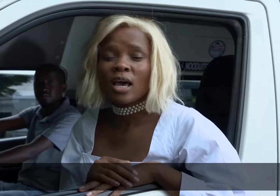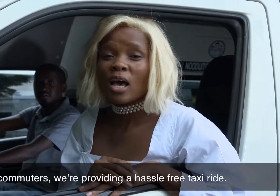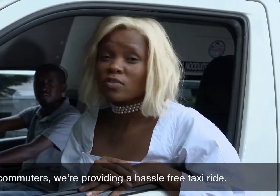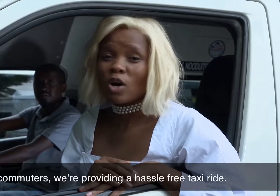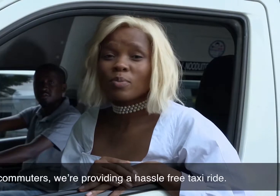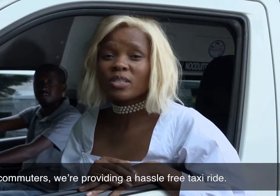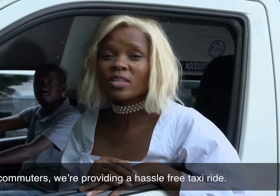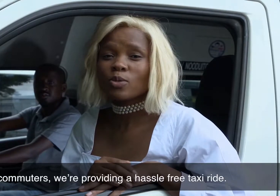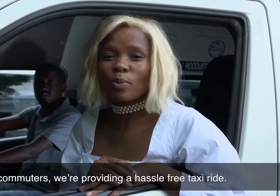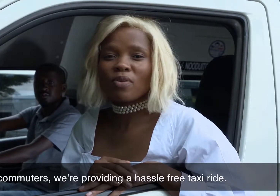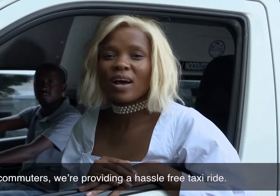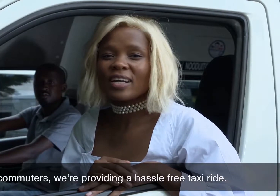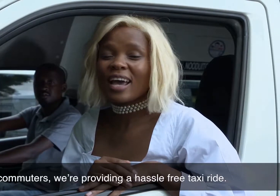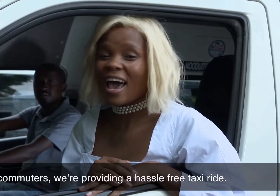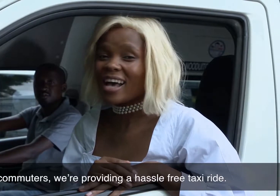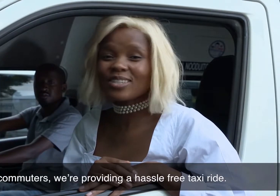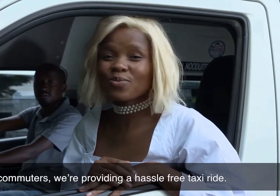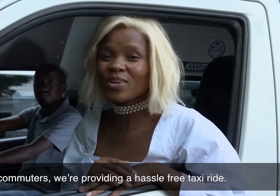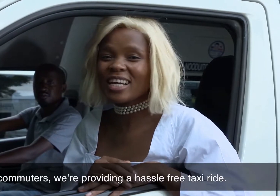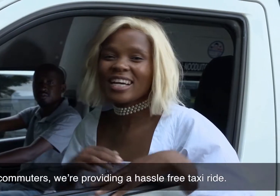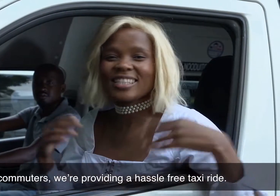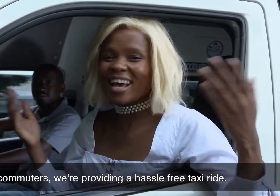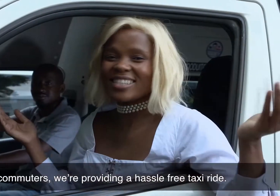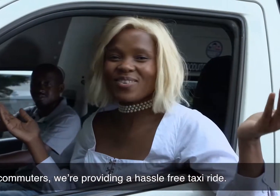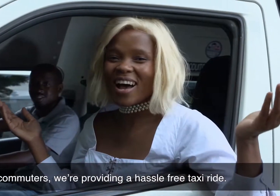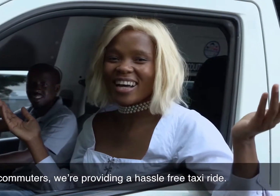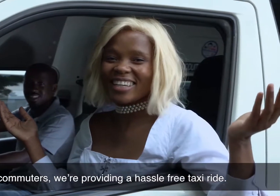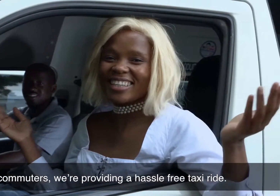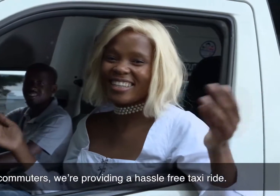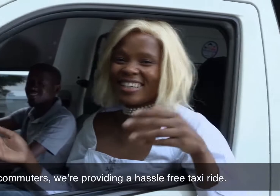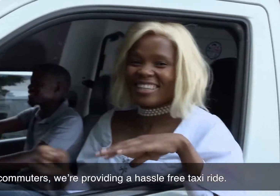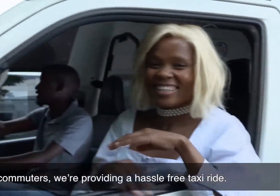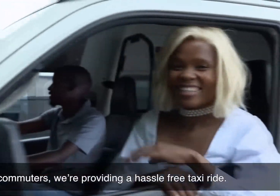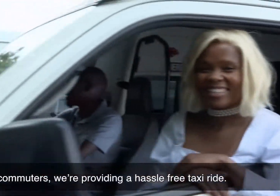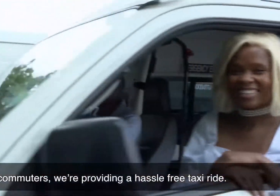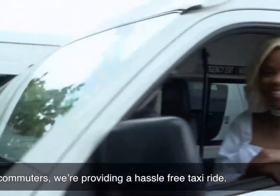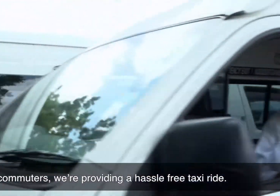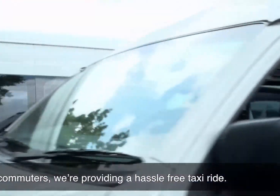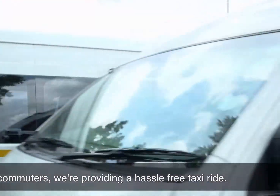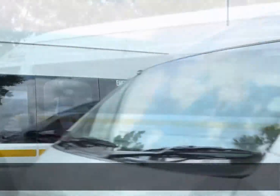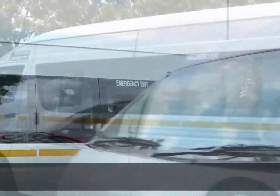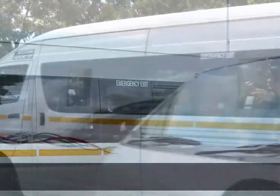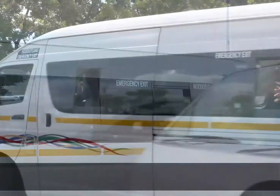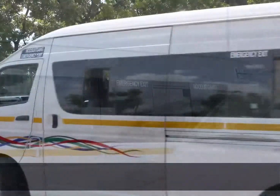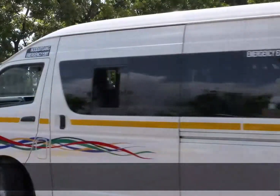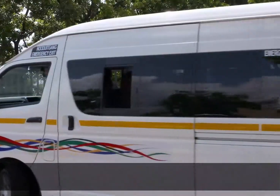included. As for commuters, we're providing a hassle-free taxi ride.